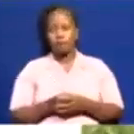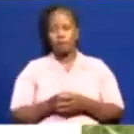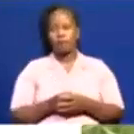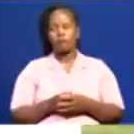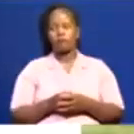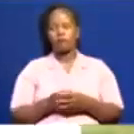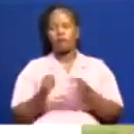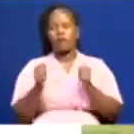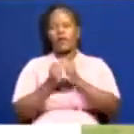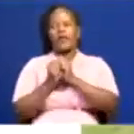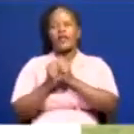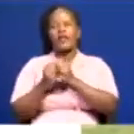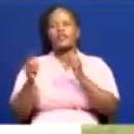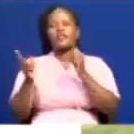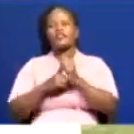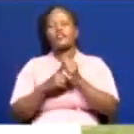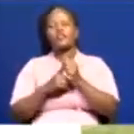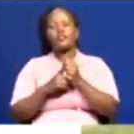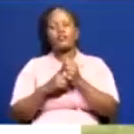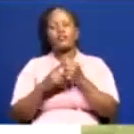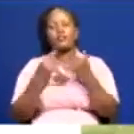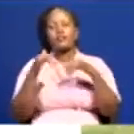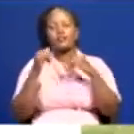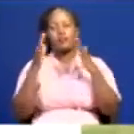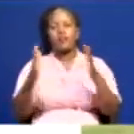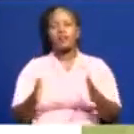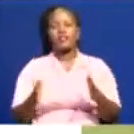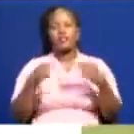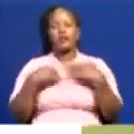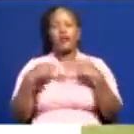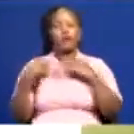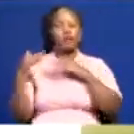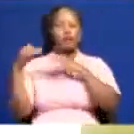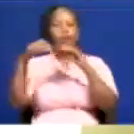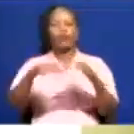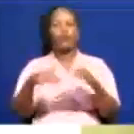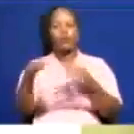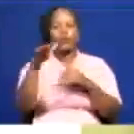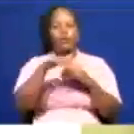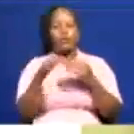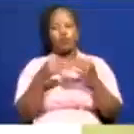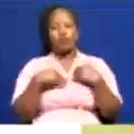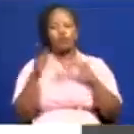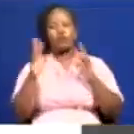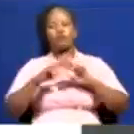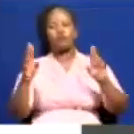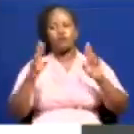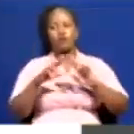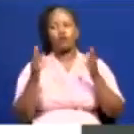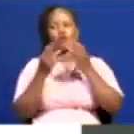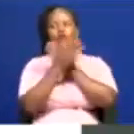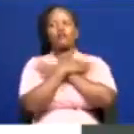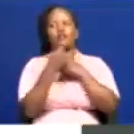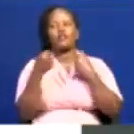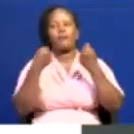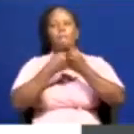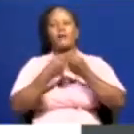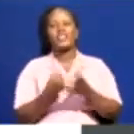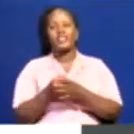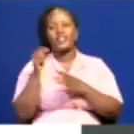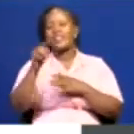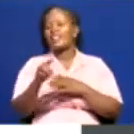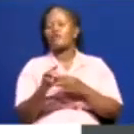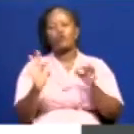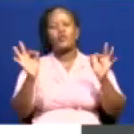Wachezaji 16 tayari wamewasili kambini kabla ya mechi ya kimataifa ya kirafiki dhidi ya Qatar. It's going to be a fantastic